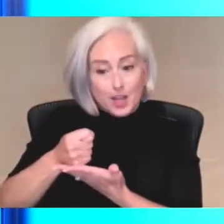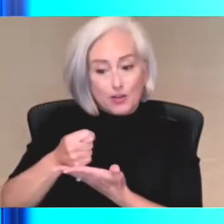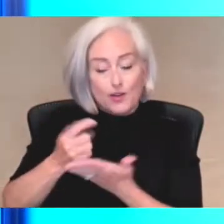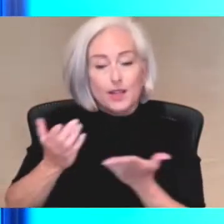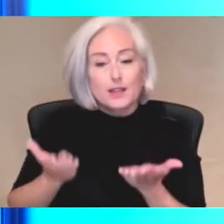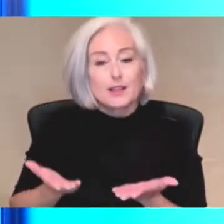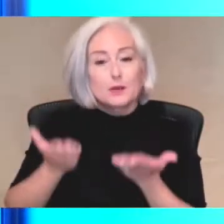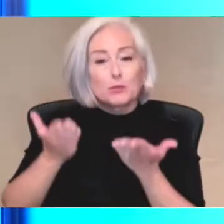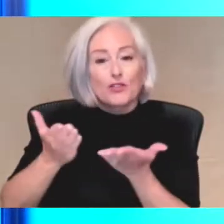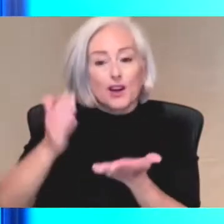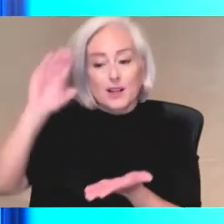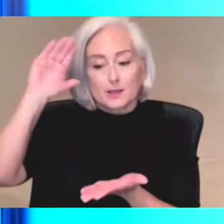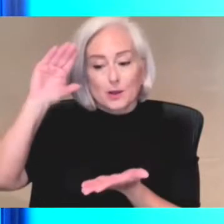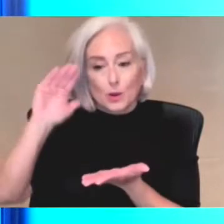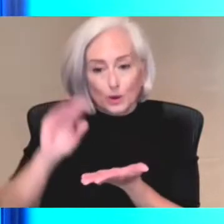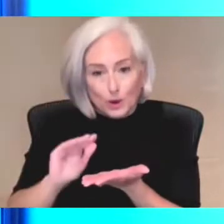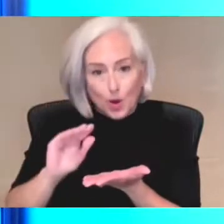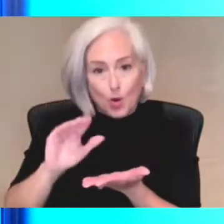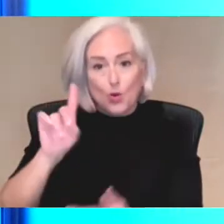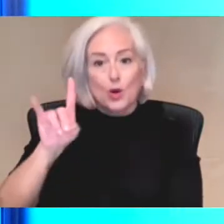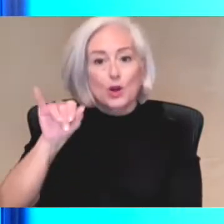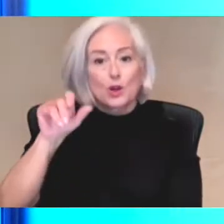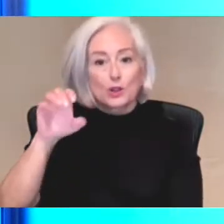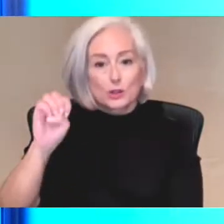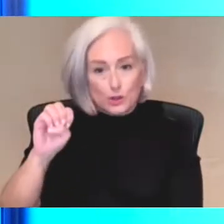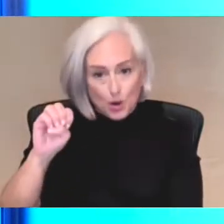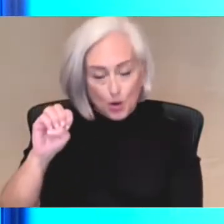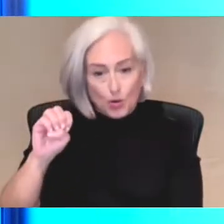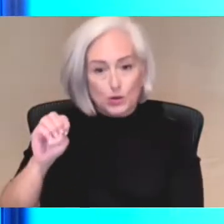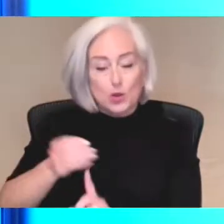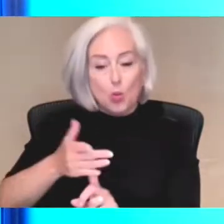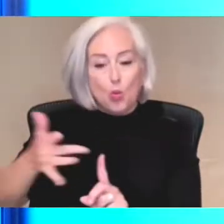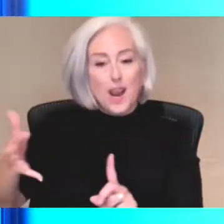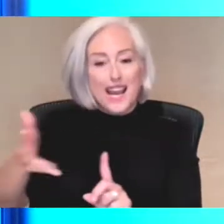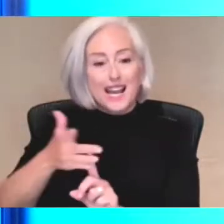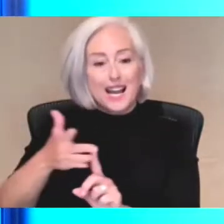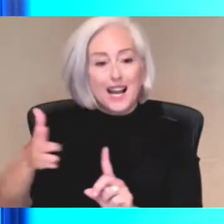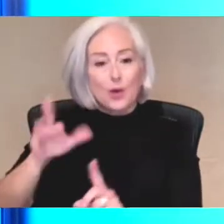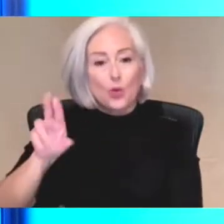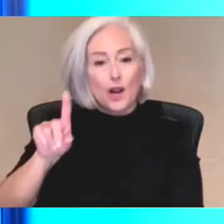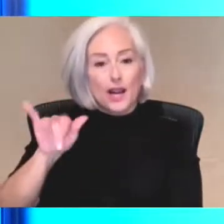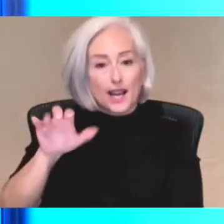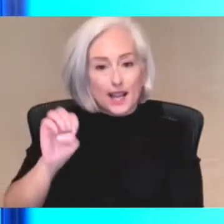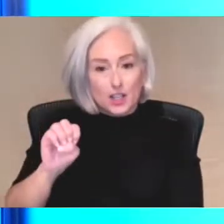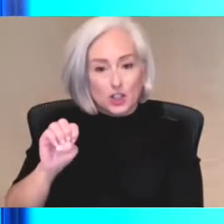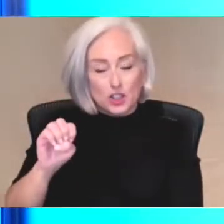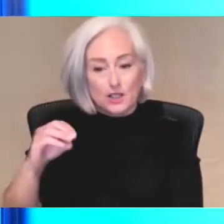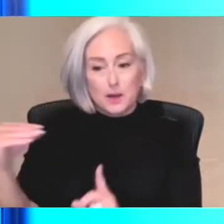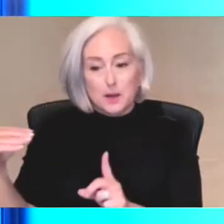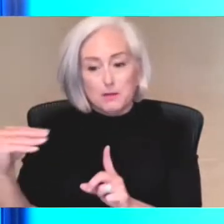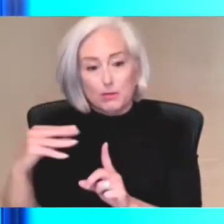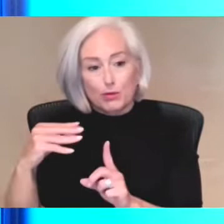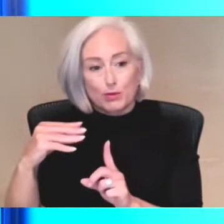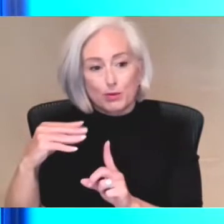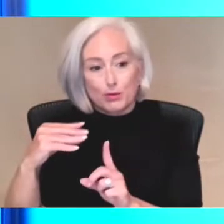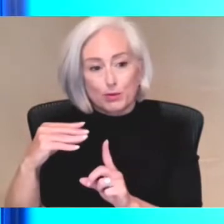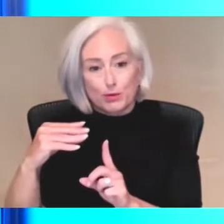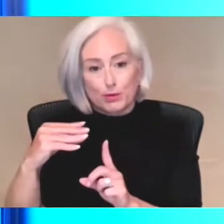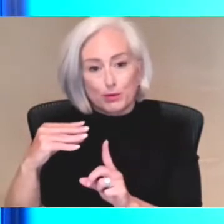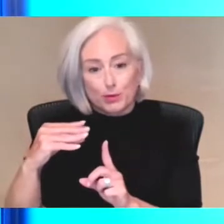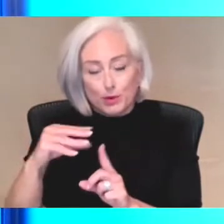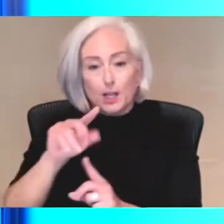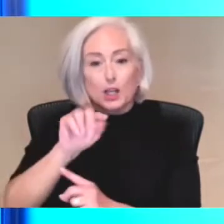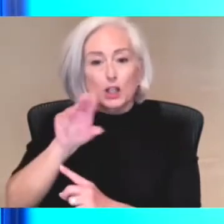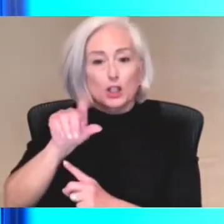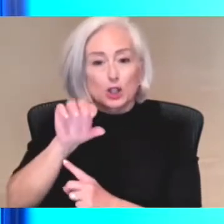of radiation on the entrance path towards the tumor, delivers the majority of its radiation within the target, and then the protons